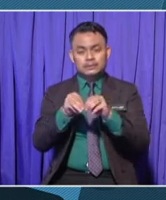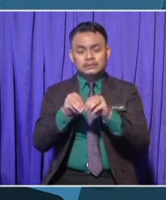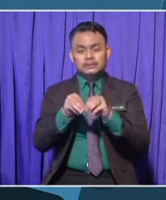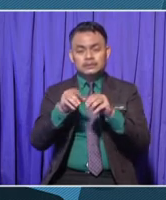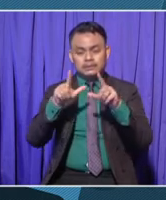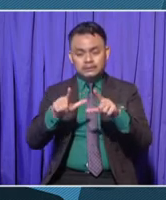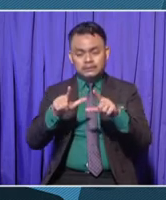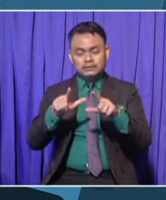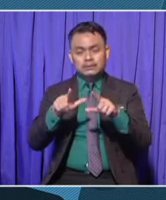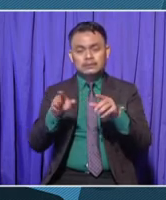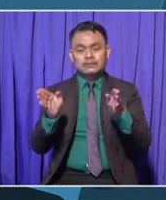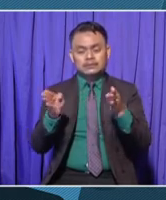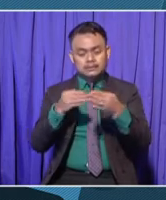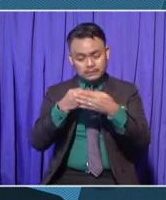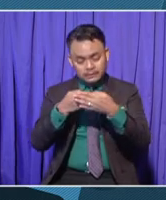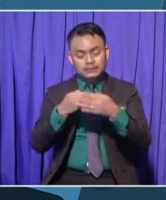each other.